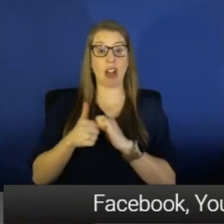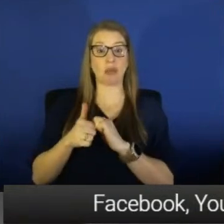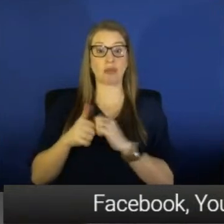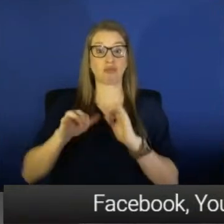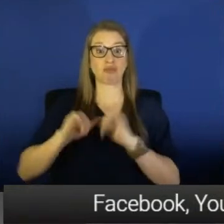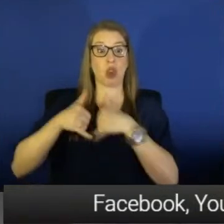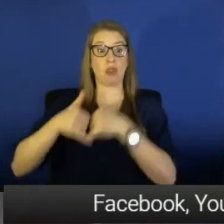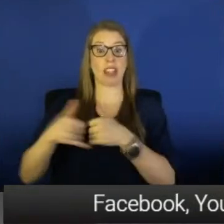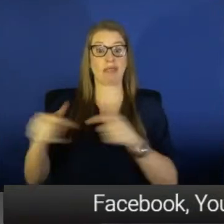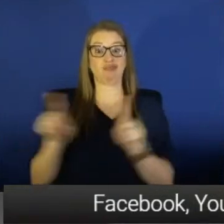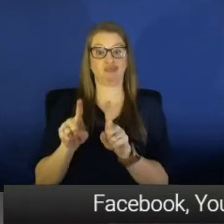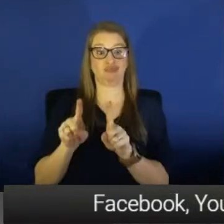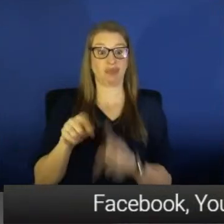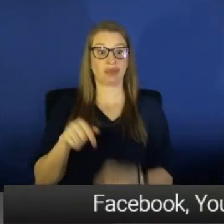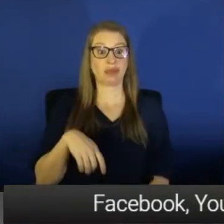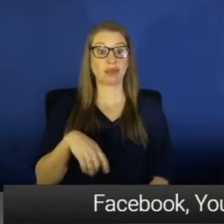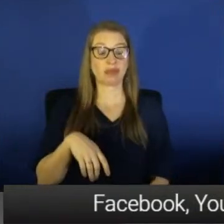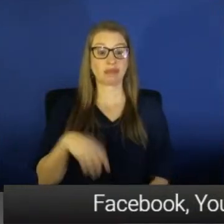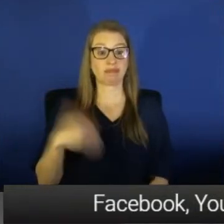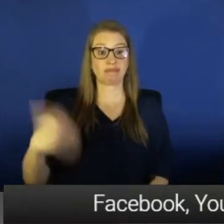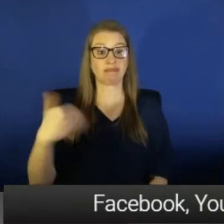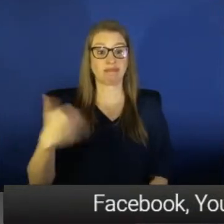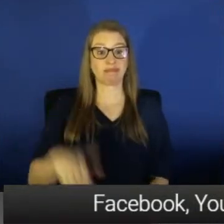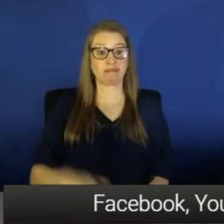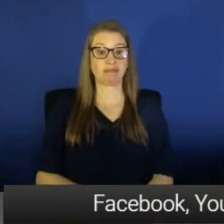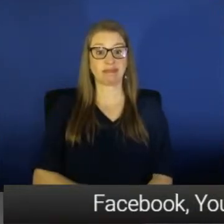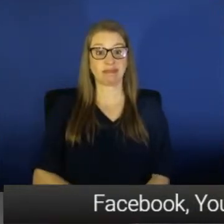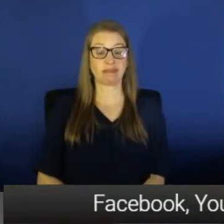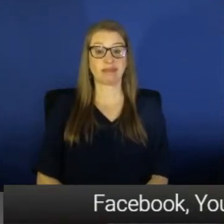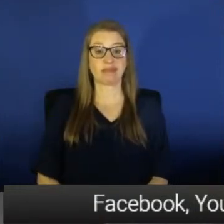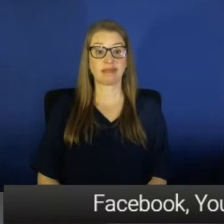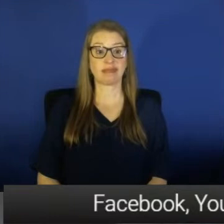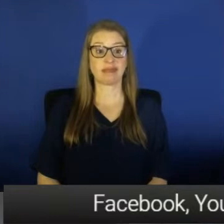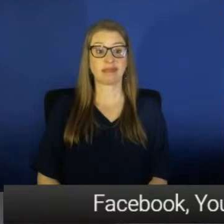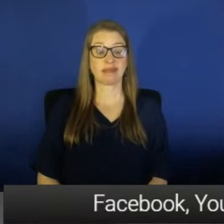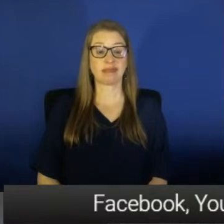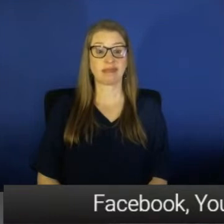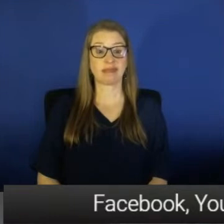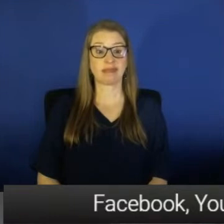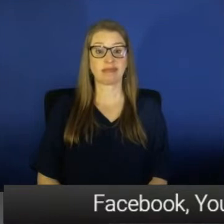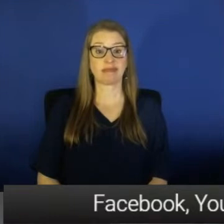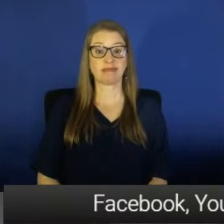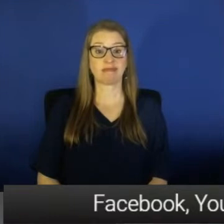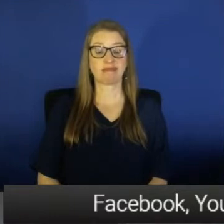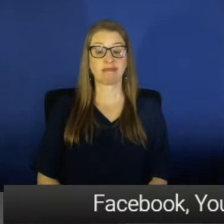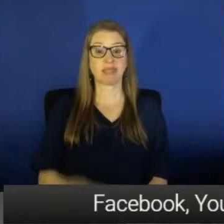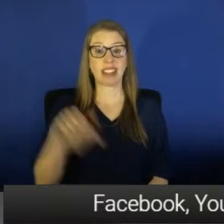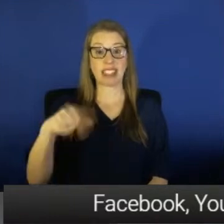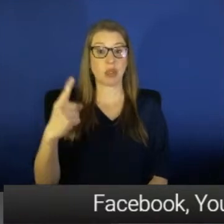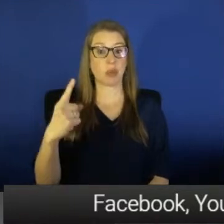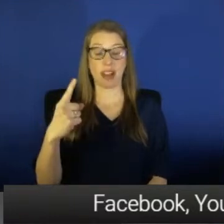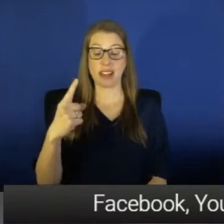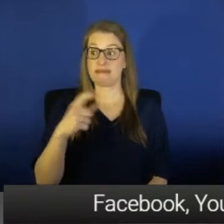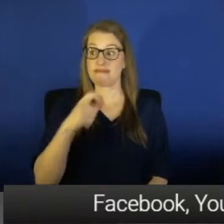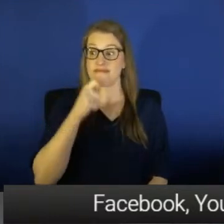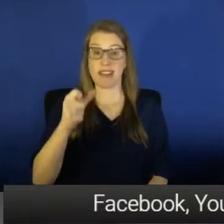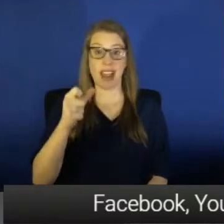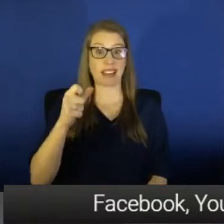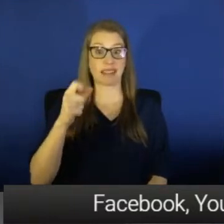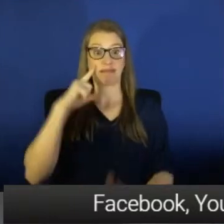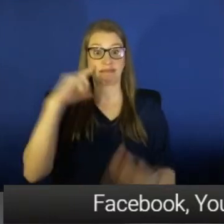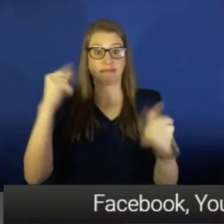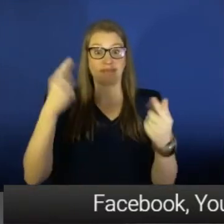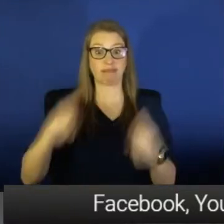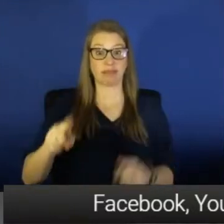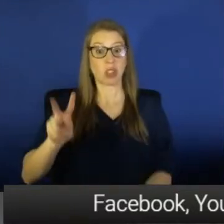blast and really surreal. And I think this one was much more unexpected than the one even in 2008.